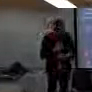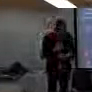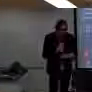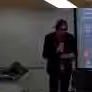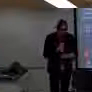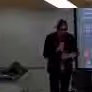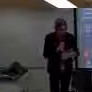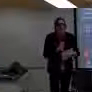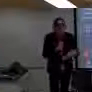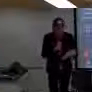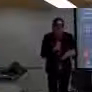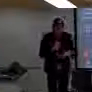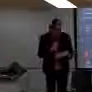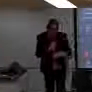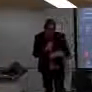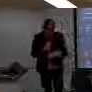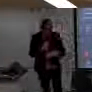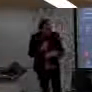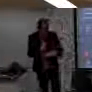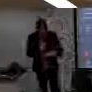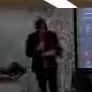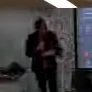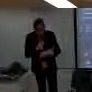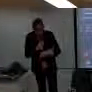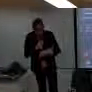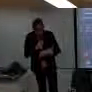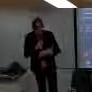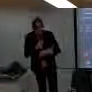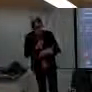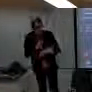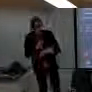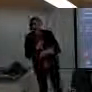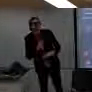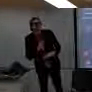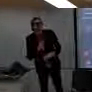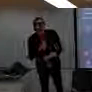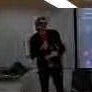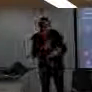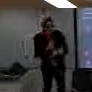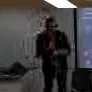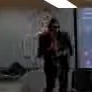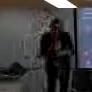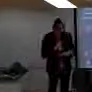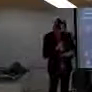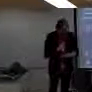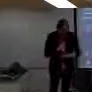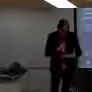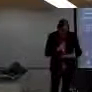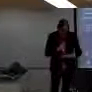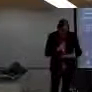so that connection would become an outcome of policies tackling social exclusion more broadly rather than the other way